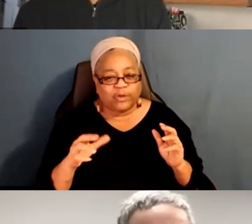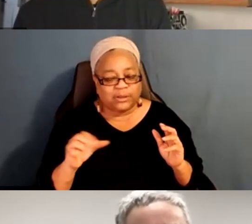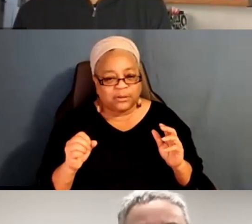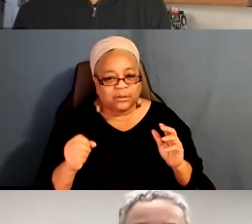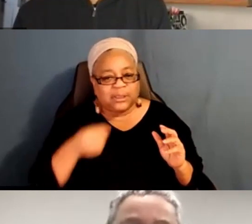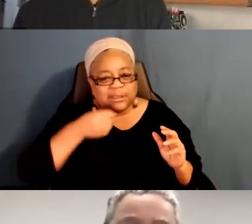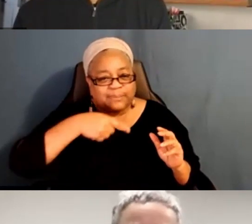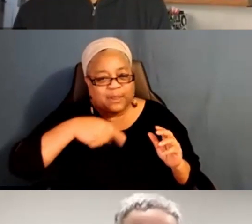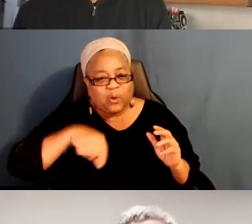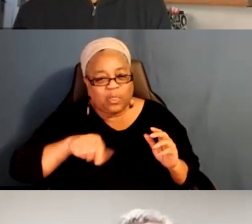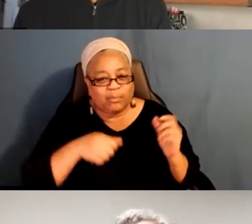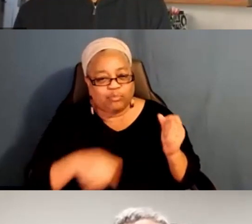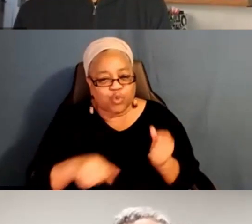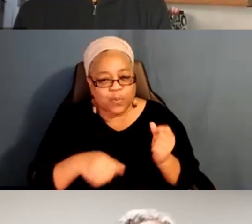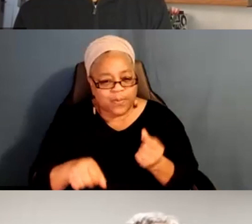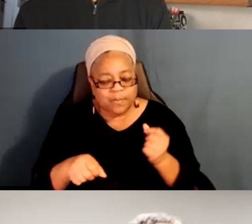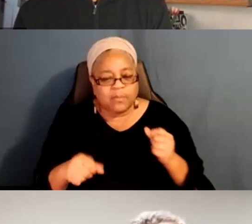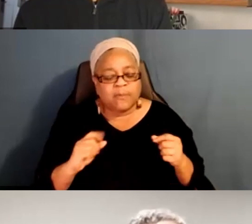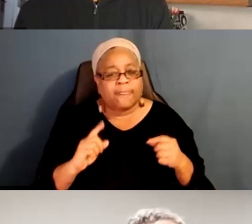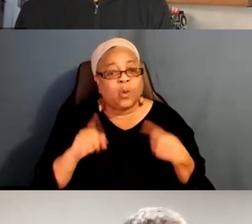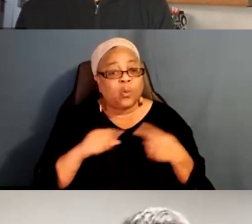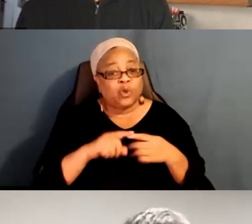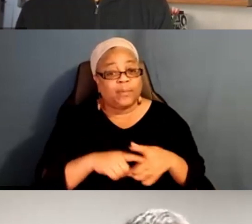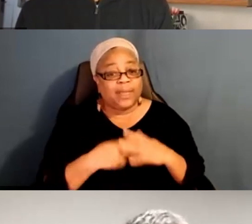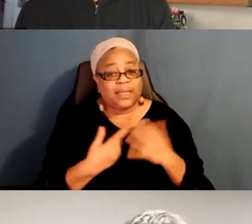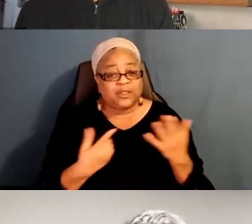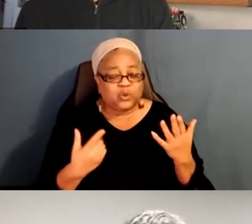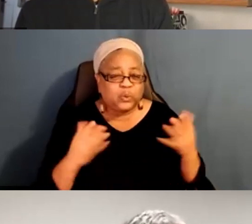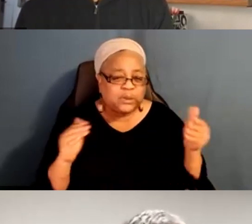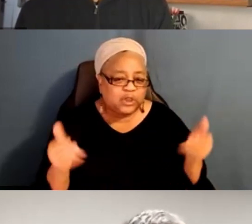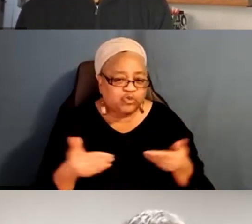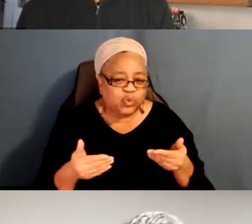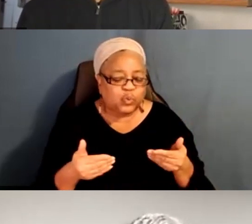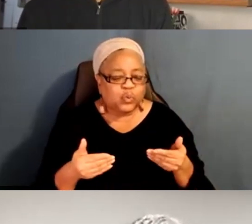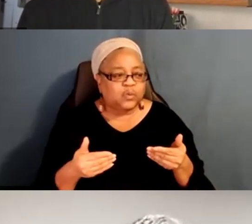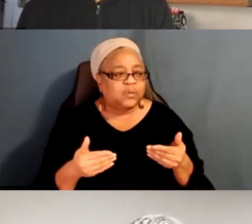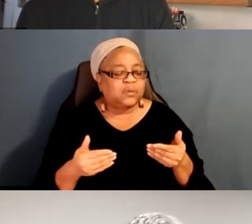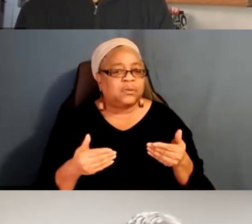The degree, when you begin to almost kind of introduce this